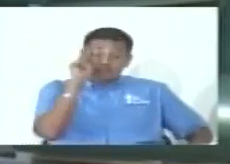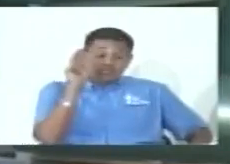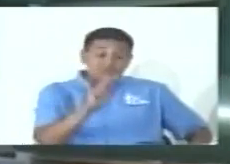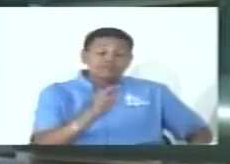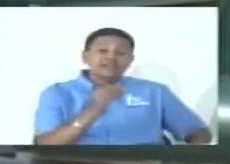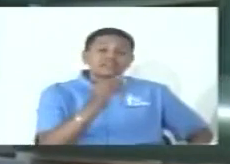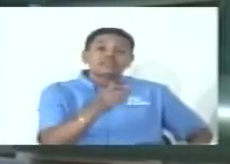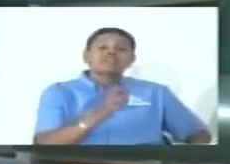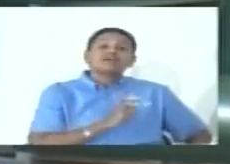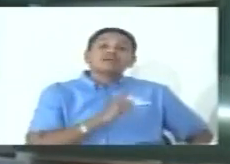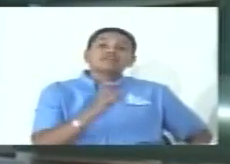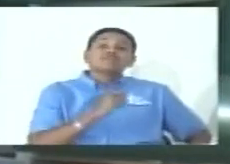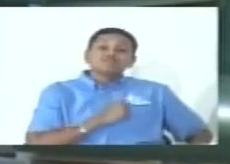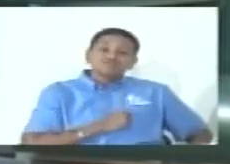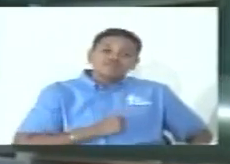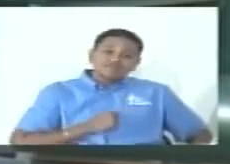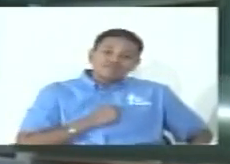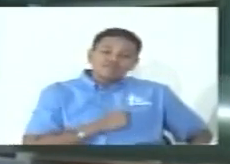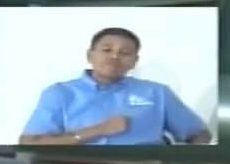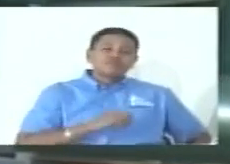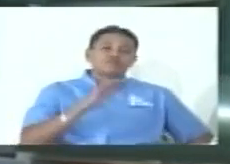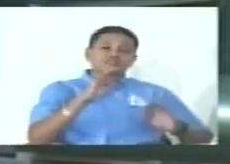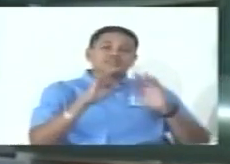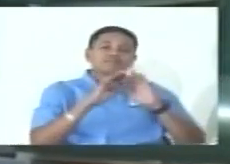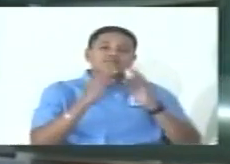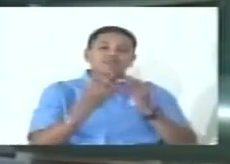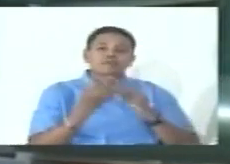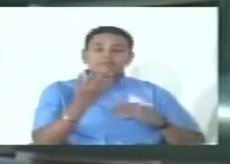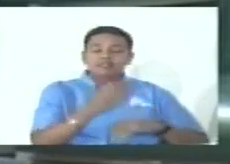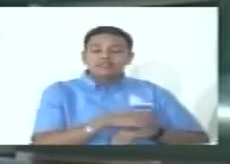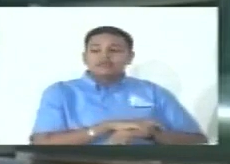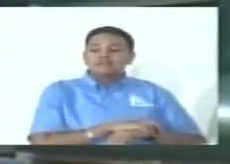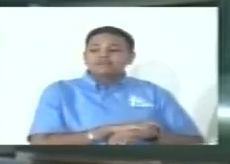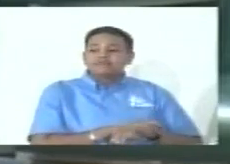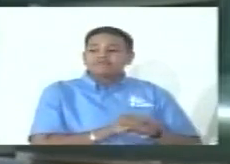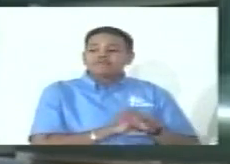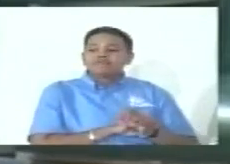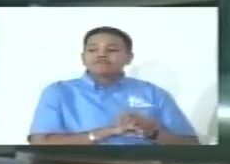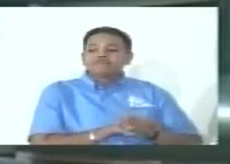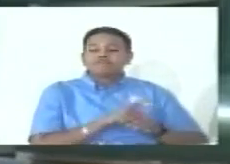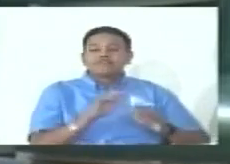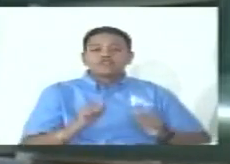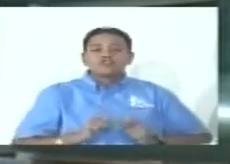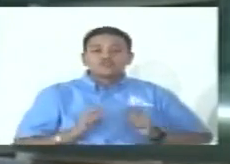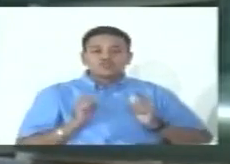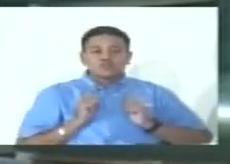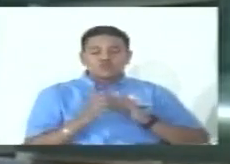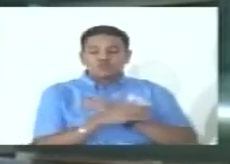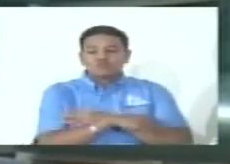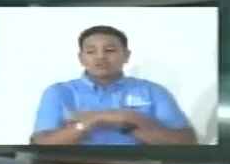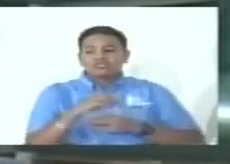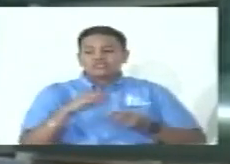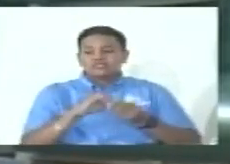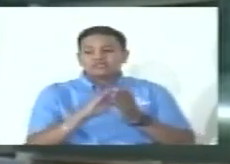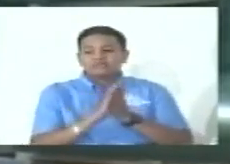extend condolences to his family, and may his soul rest in peace.